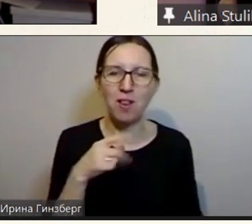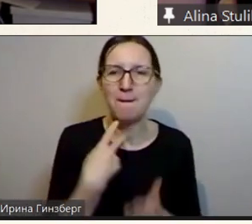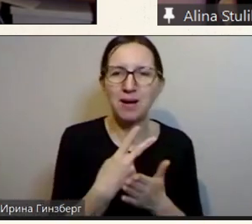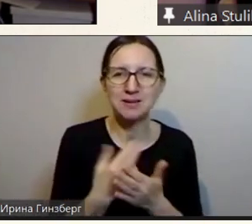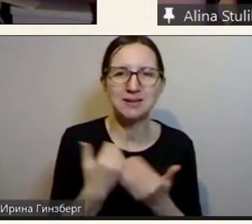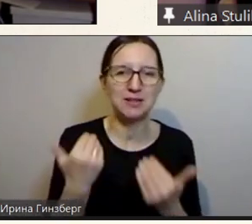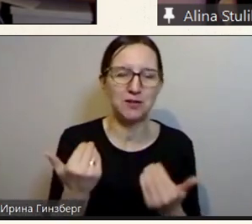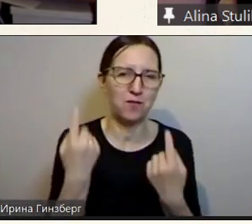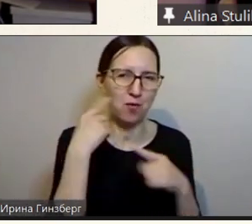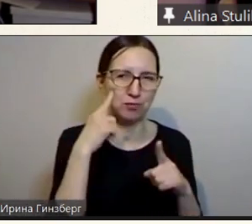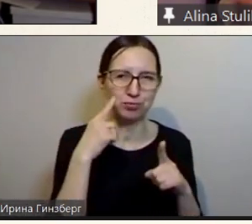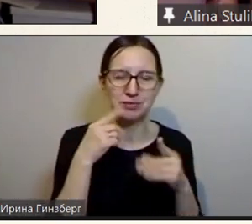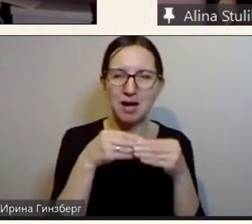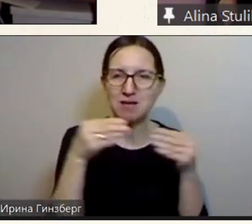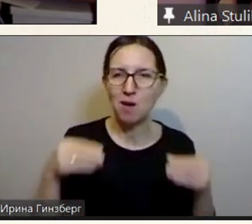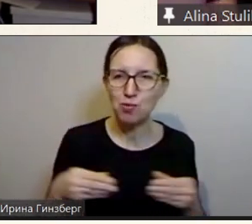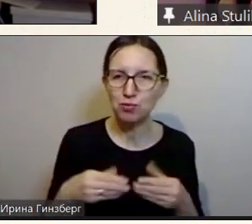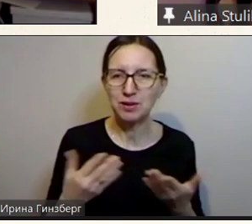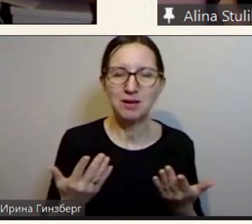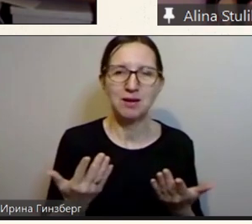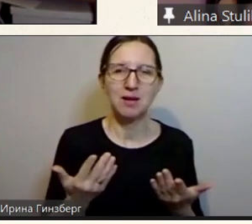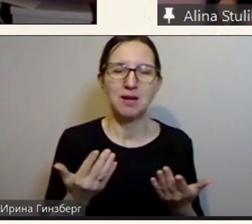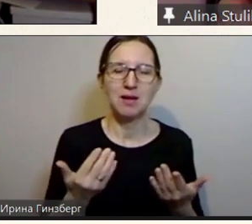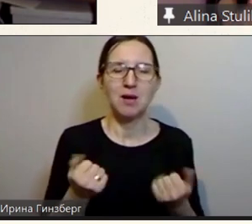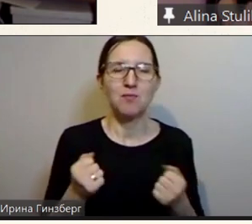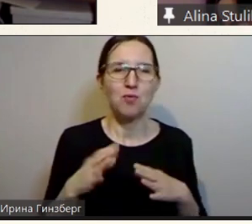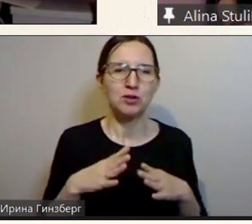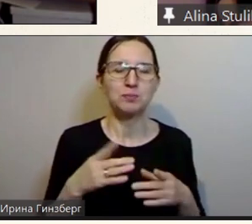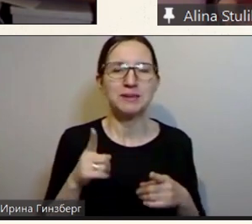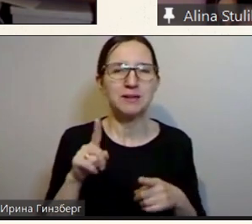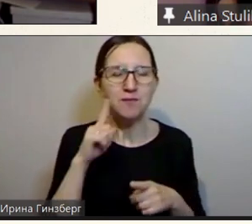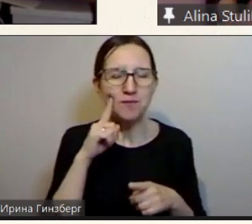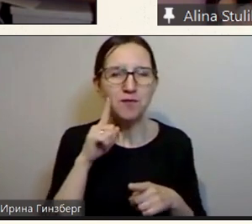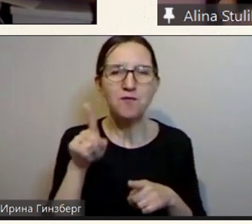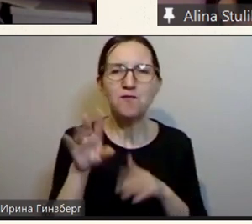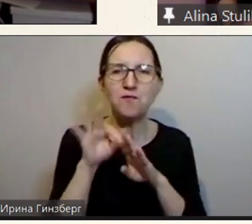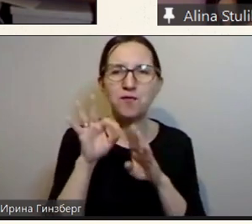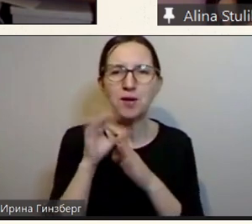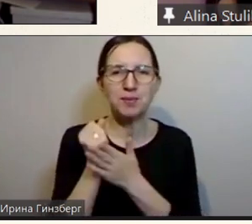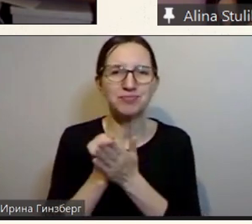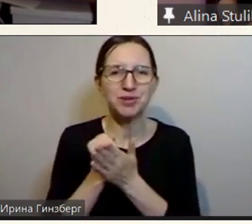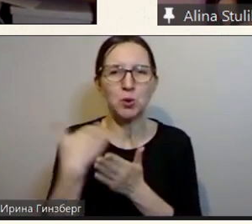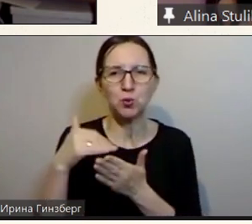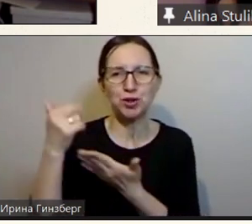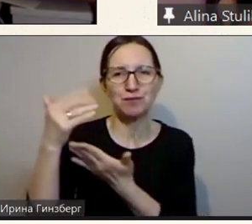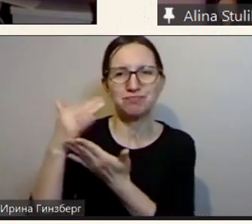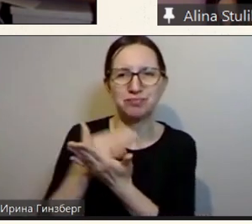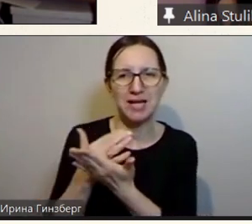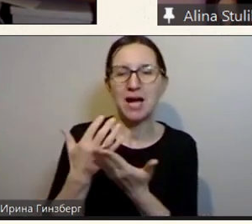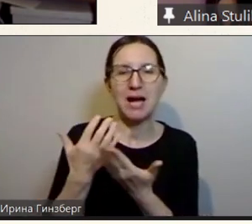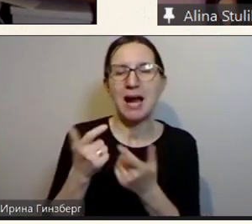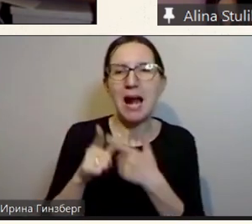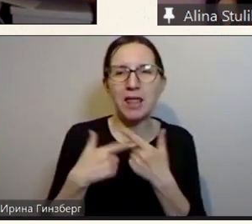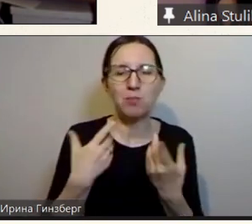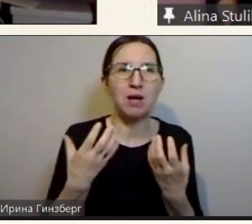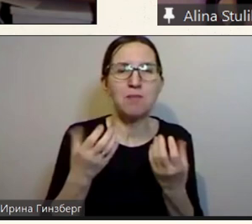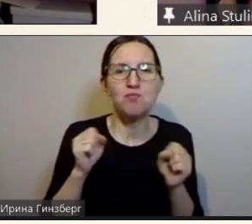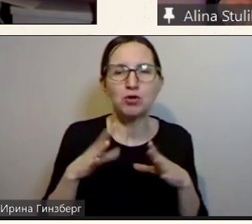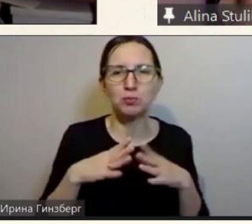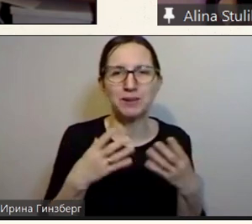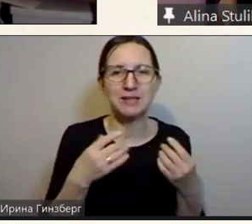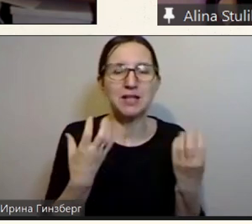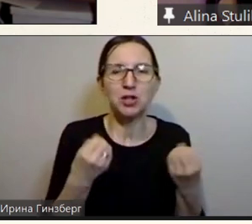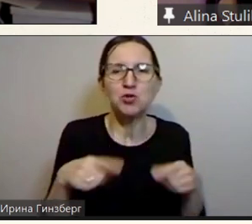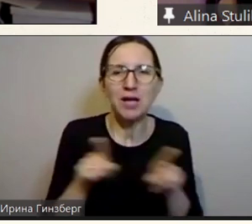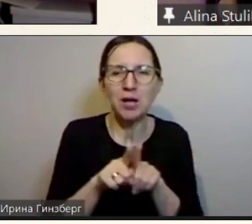like to show Bill Viola's works? So is there some top venue?